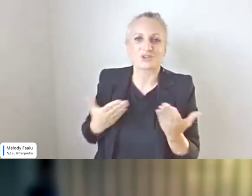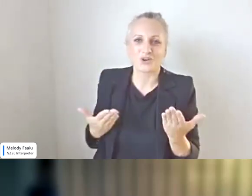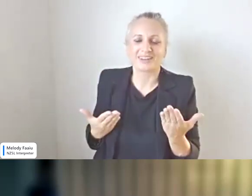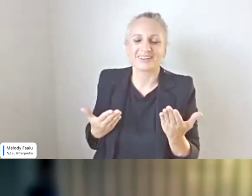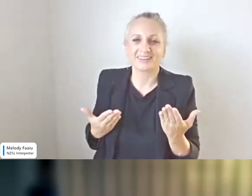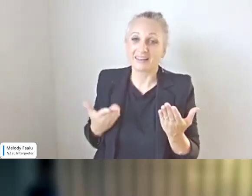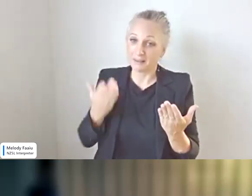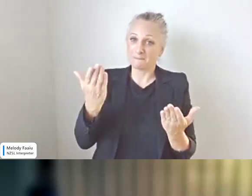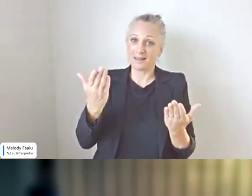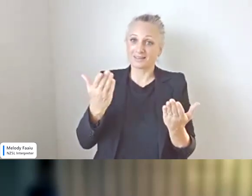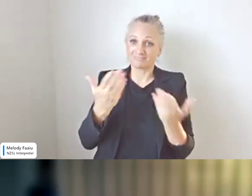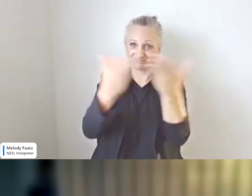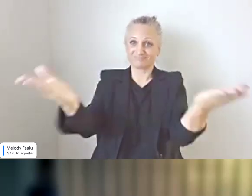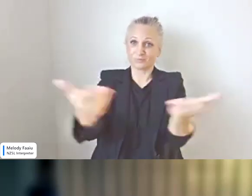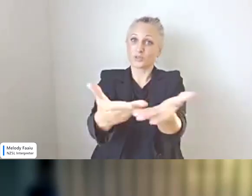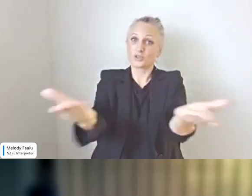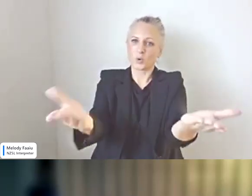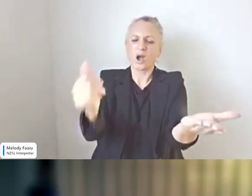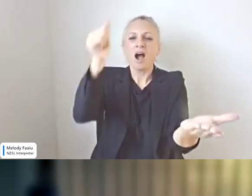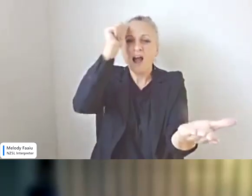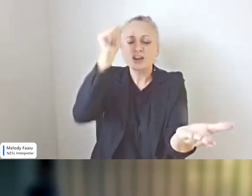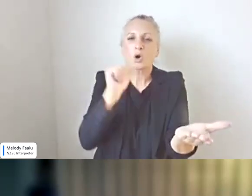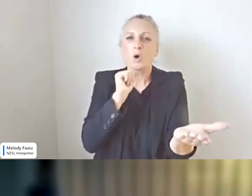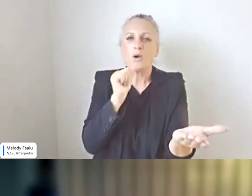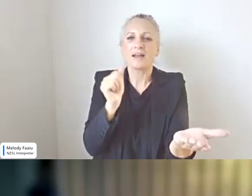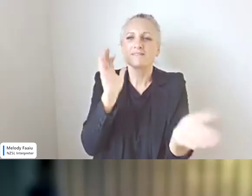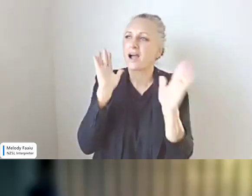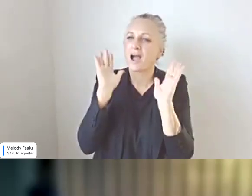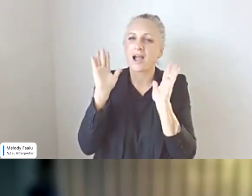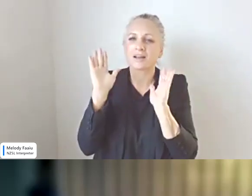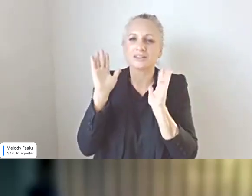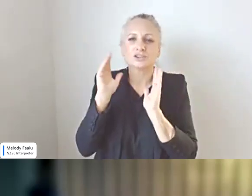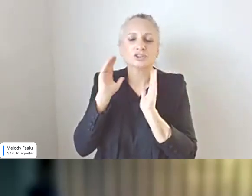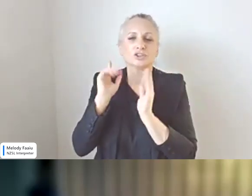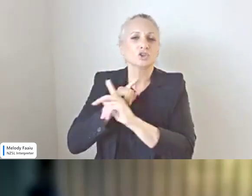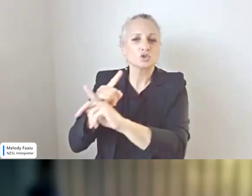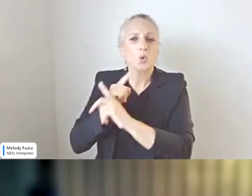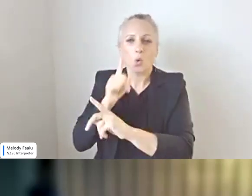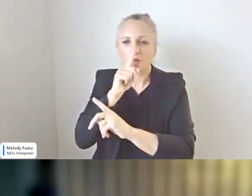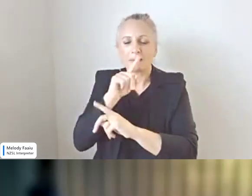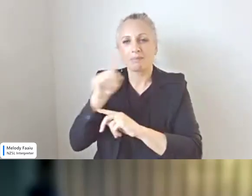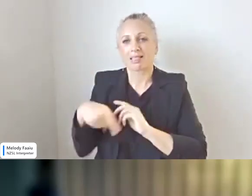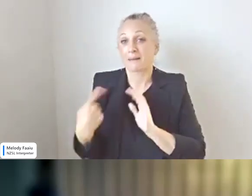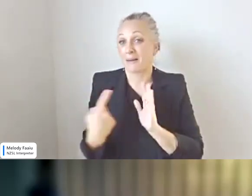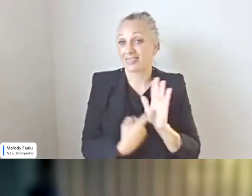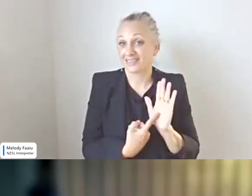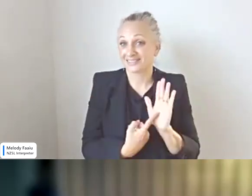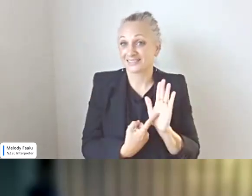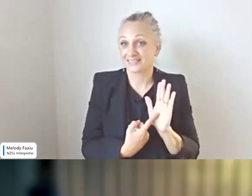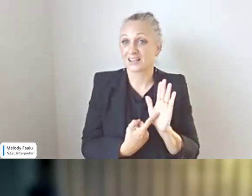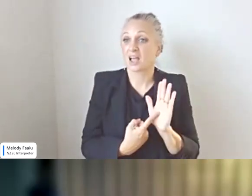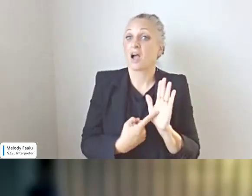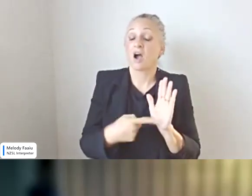I know that if I talk with people about this, I'll find some others with these same